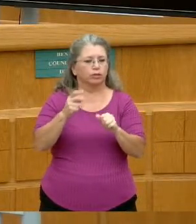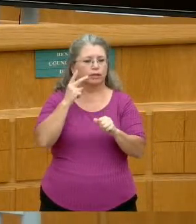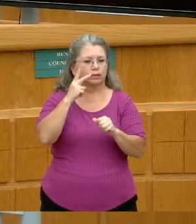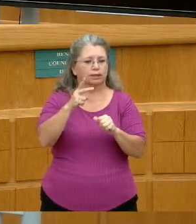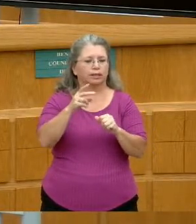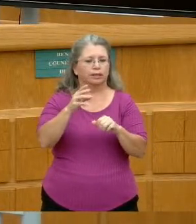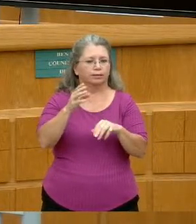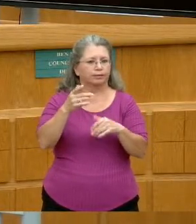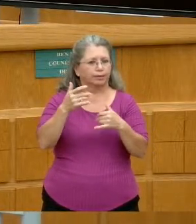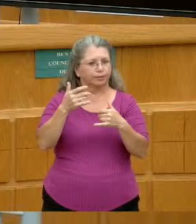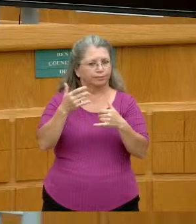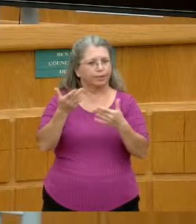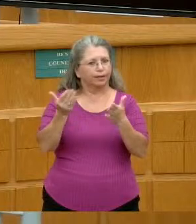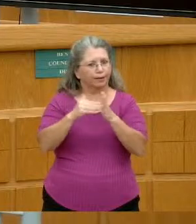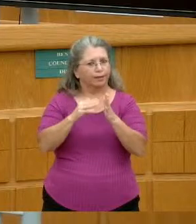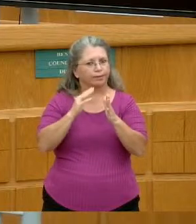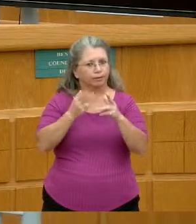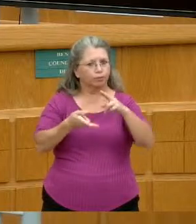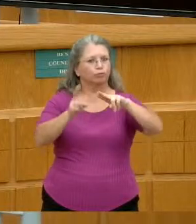the rise again.